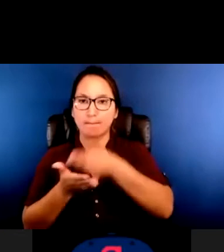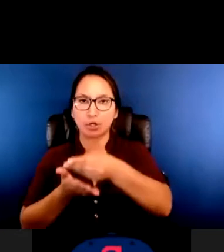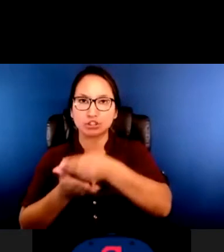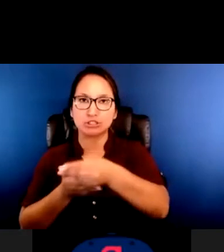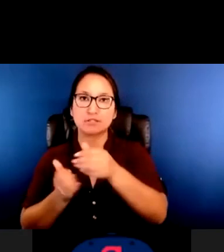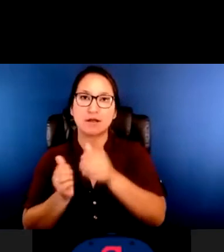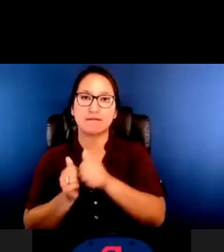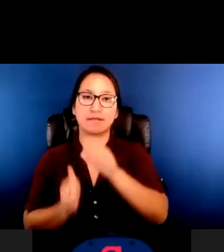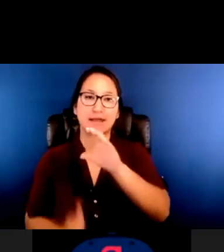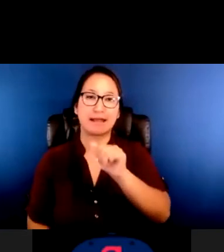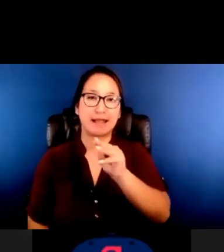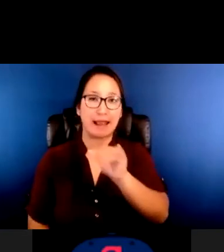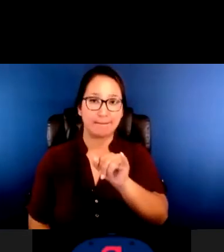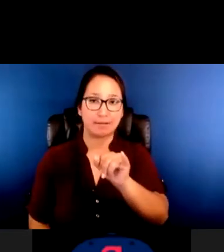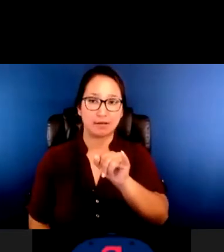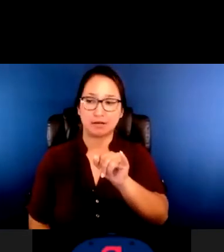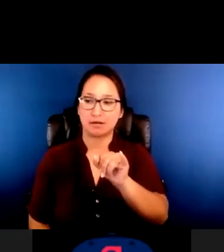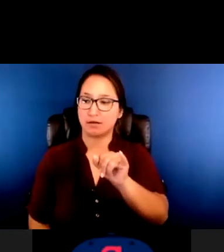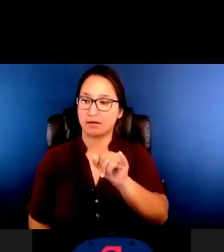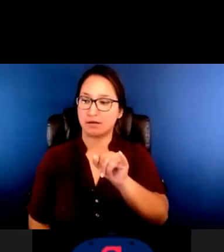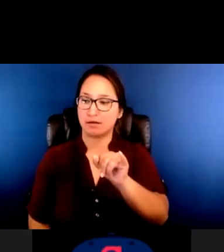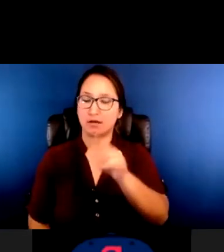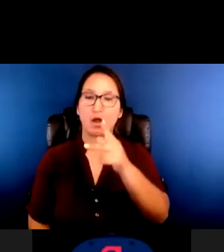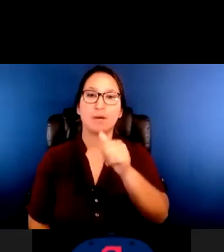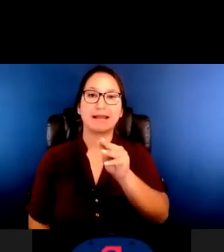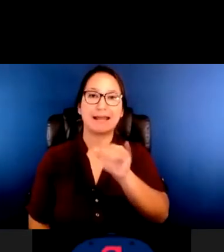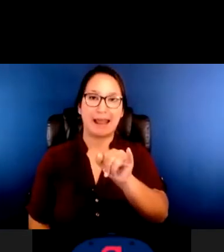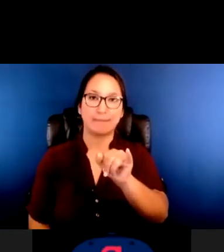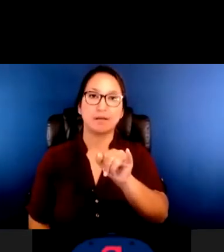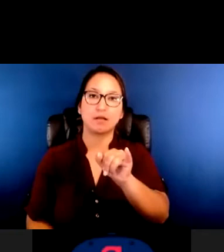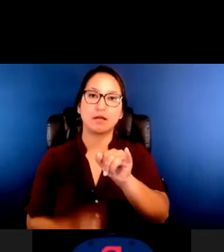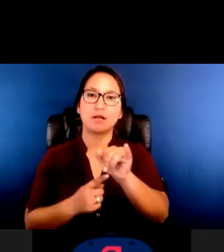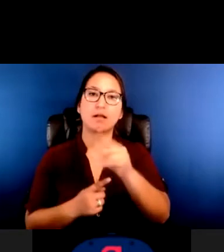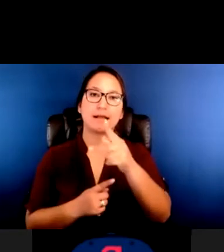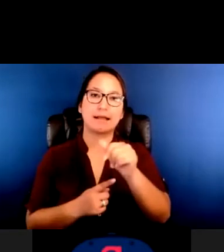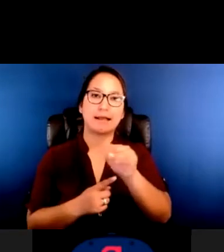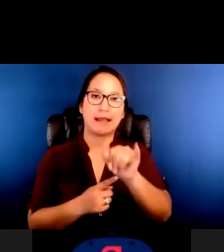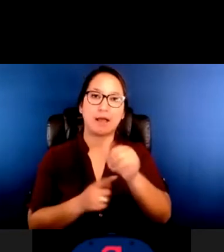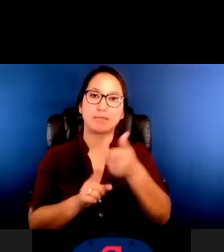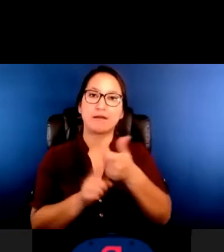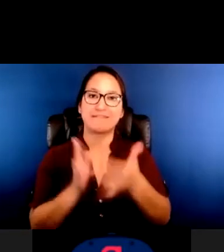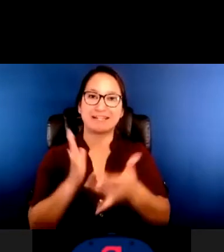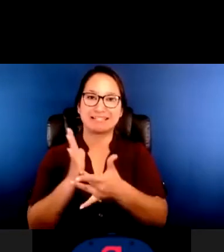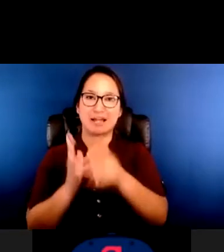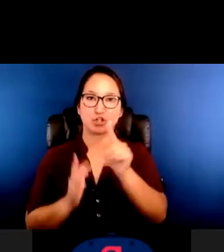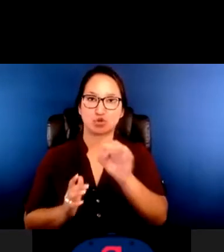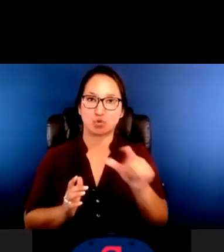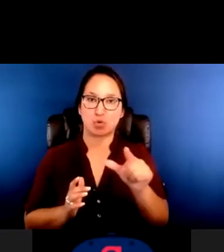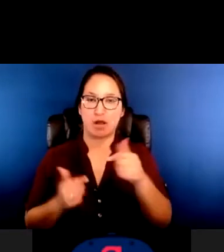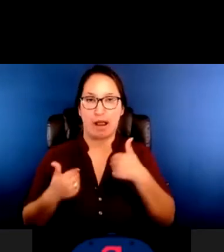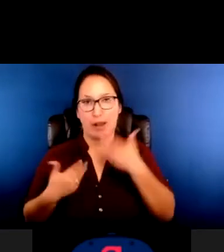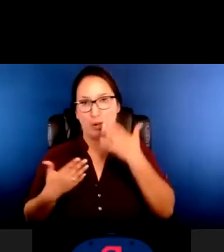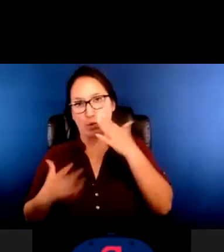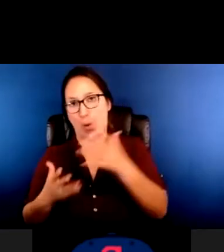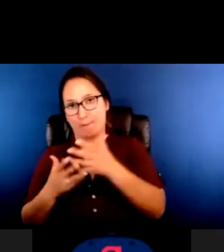is a tech tool that teachers, again, I don't even know enough about it to talk about it. If someone